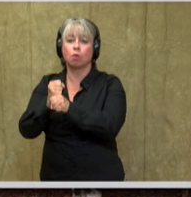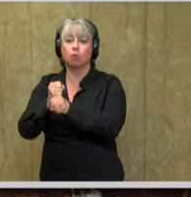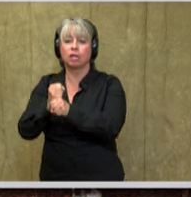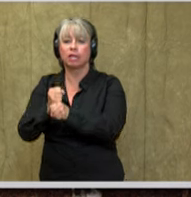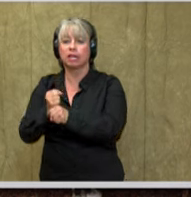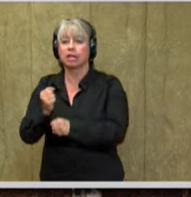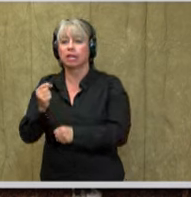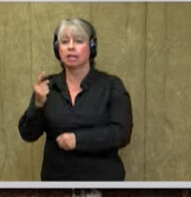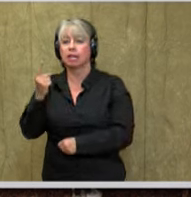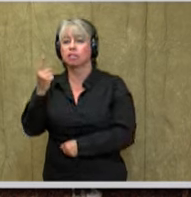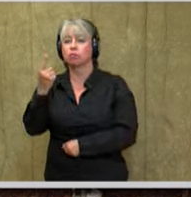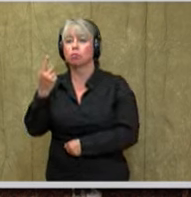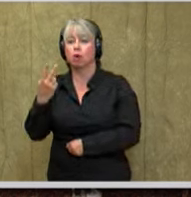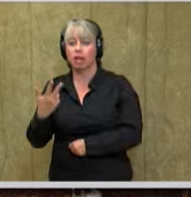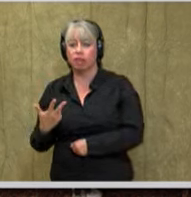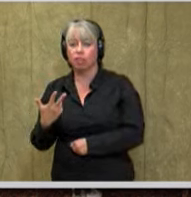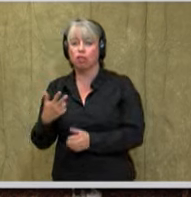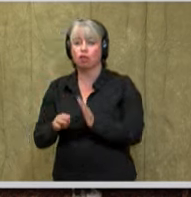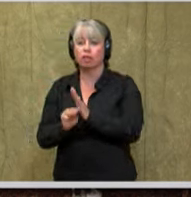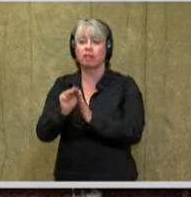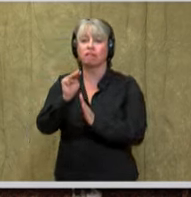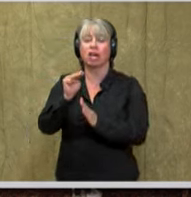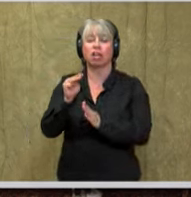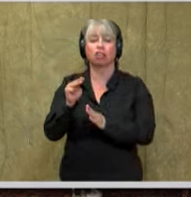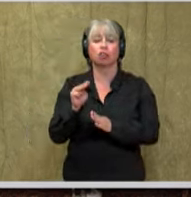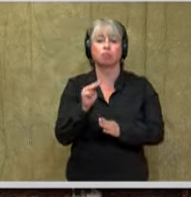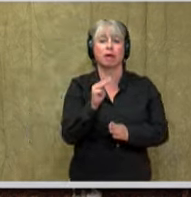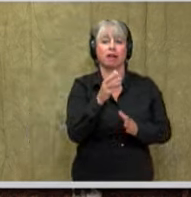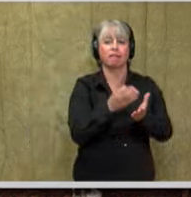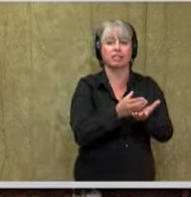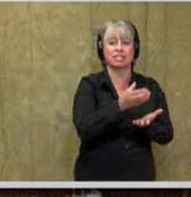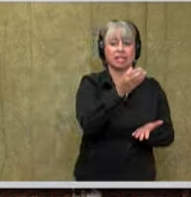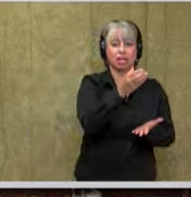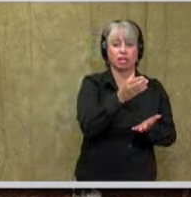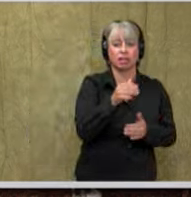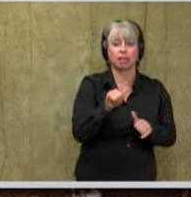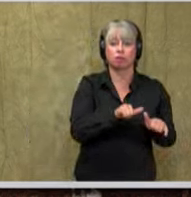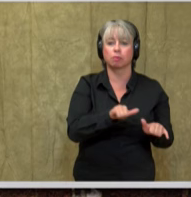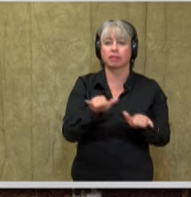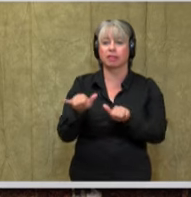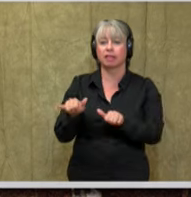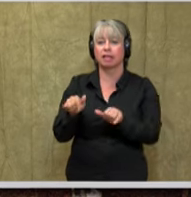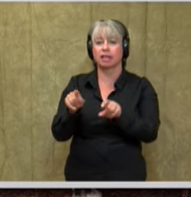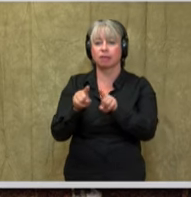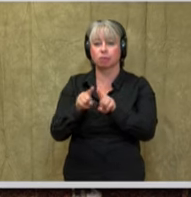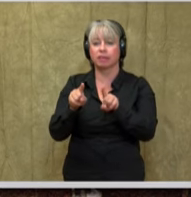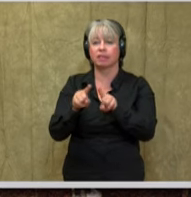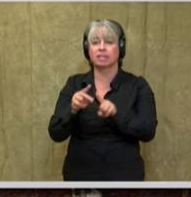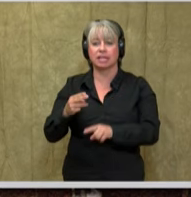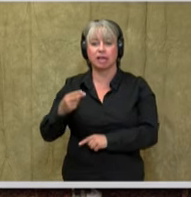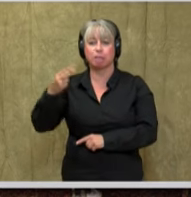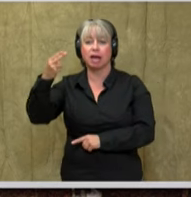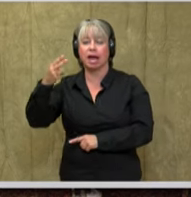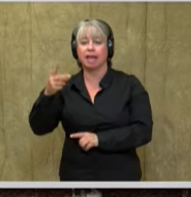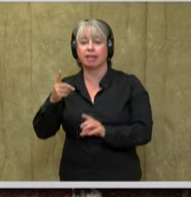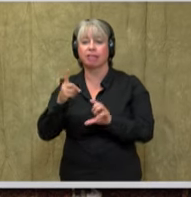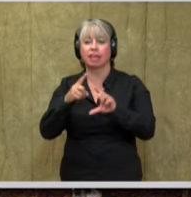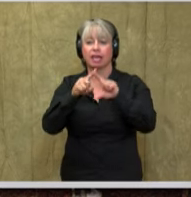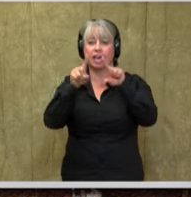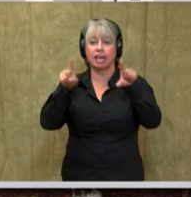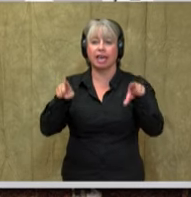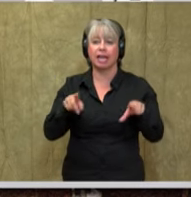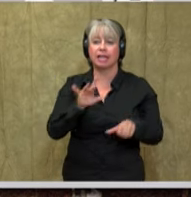is 1/3 the volume of a cylinder with the same height and the same diameter. We just proved that with our water example a while